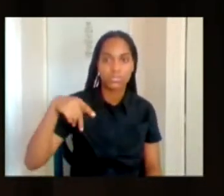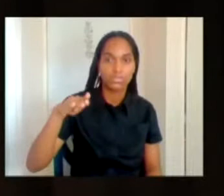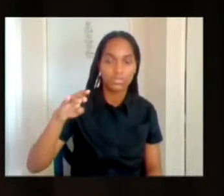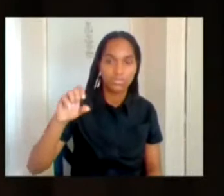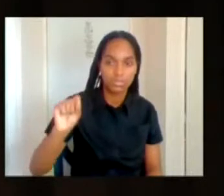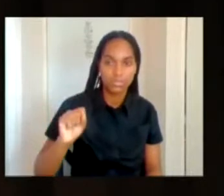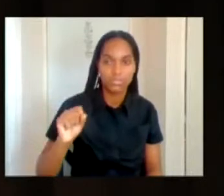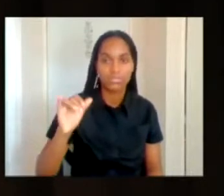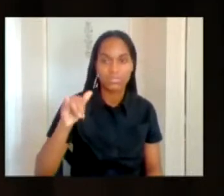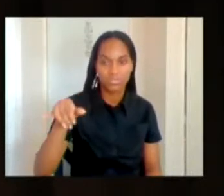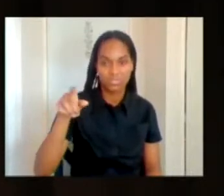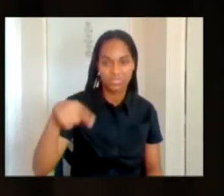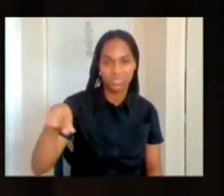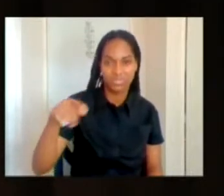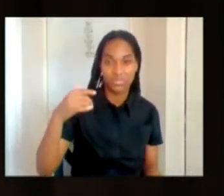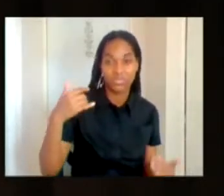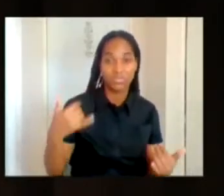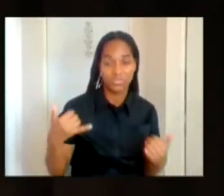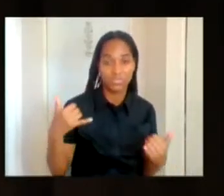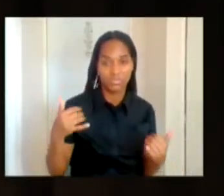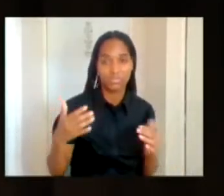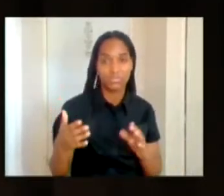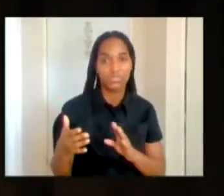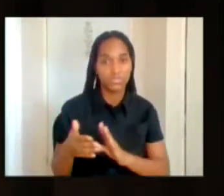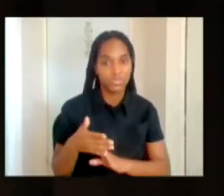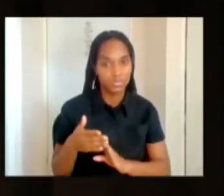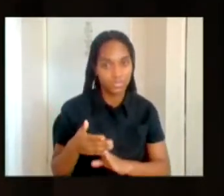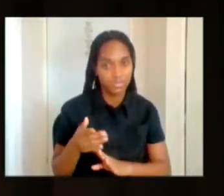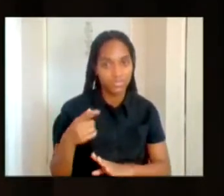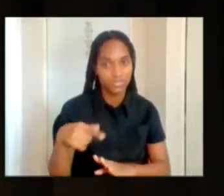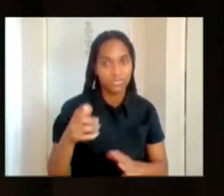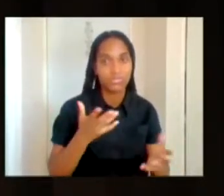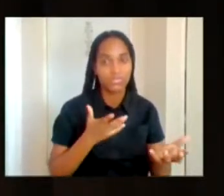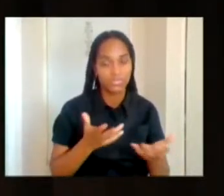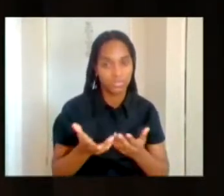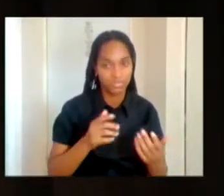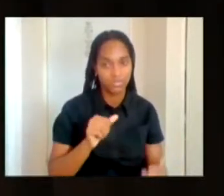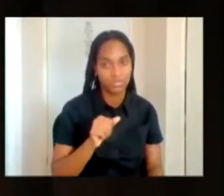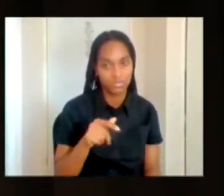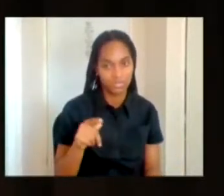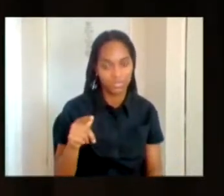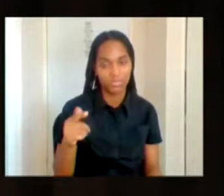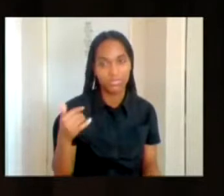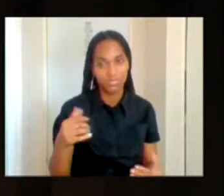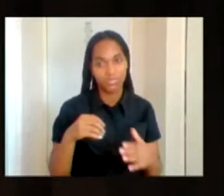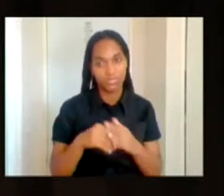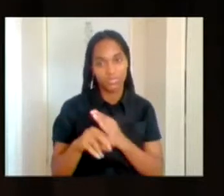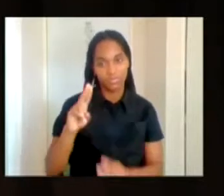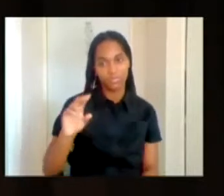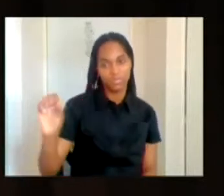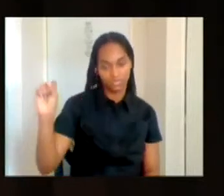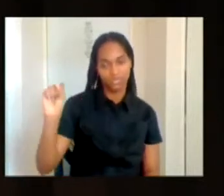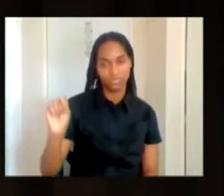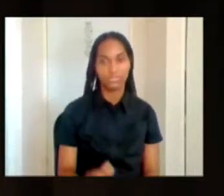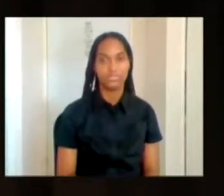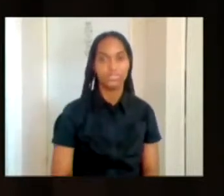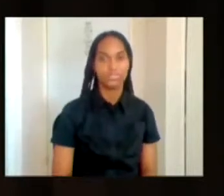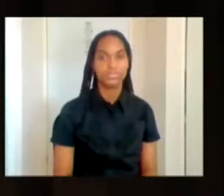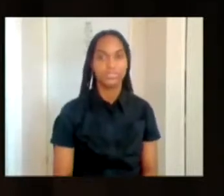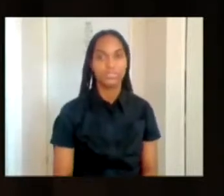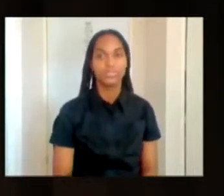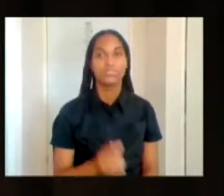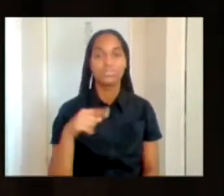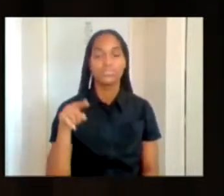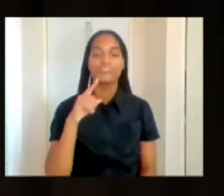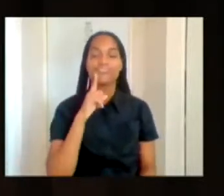they're currently running these interactive apps now in the US. These are kind of